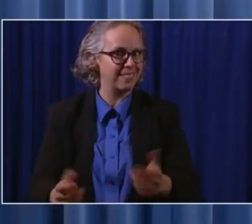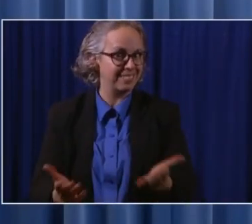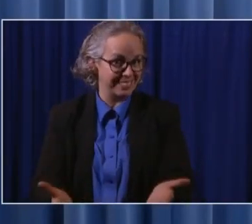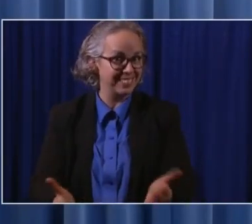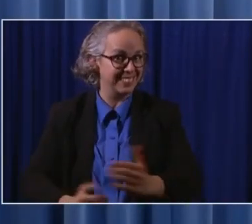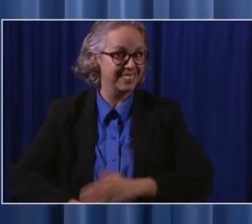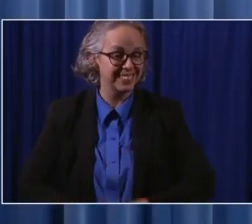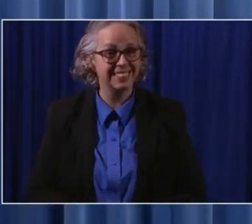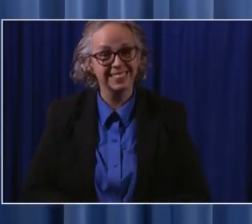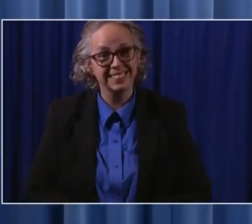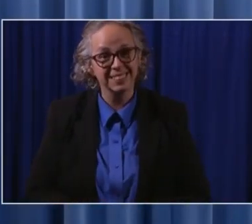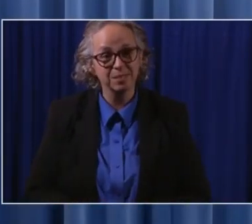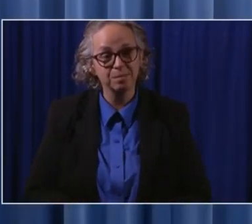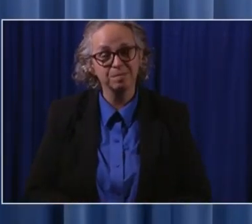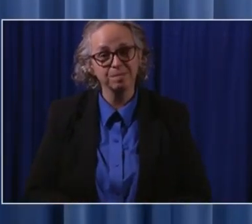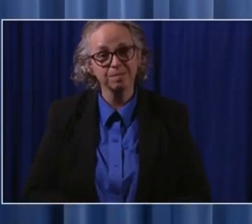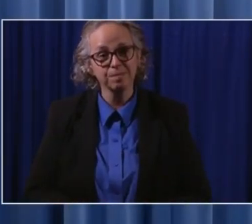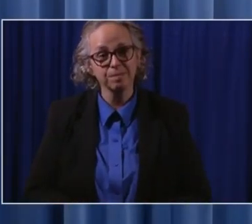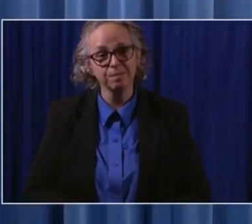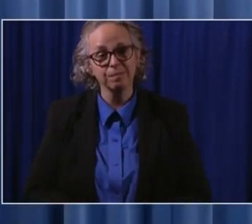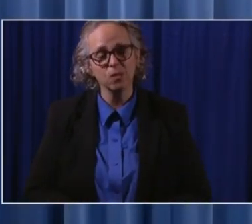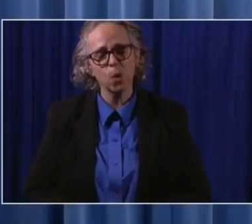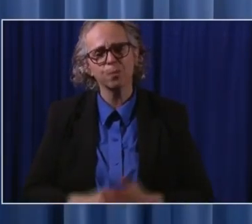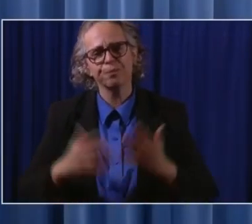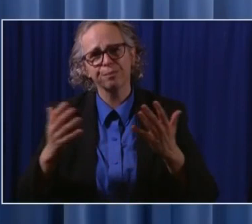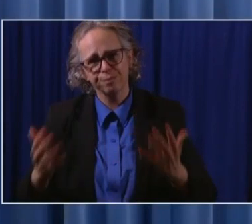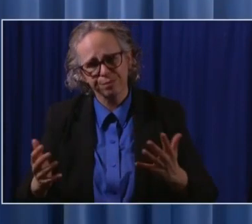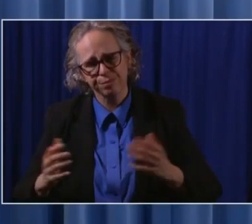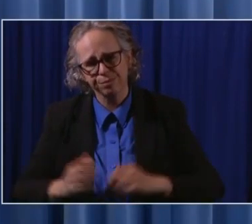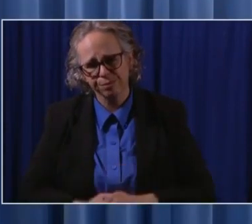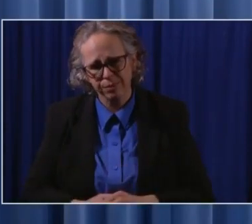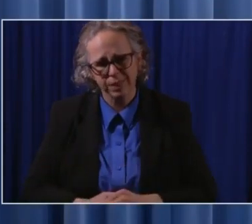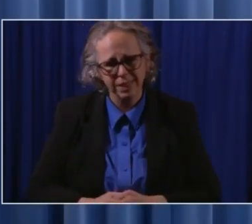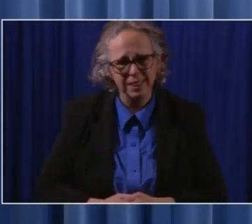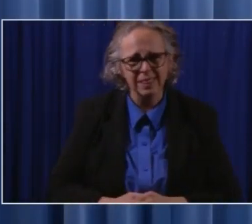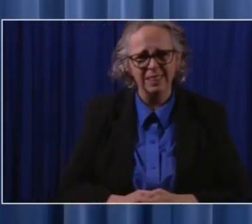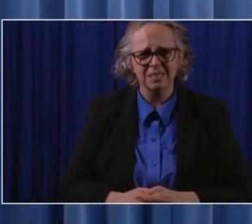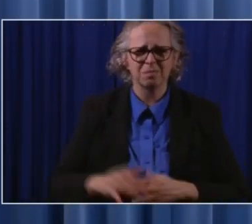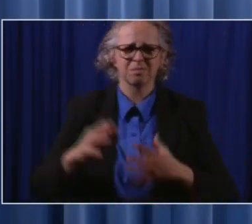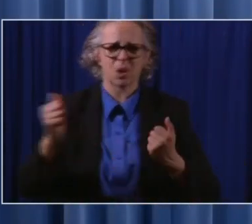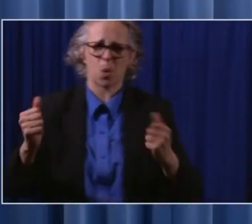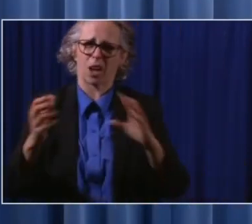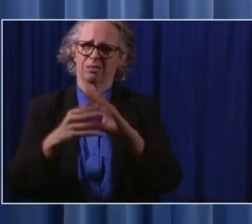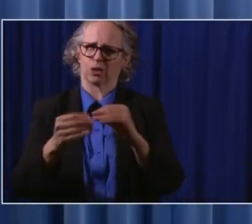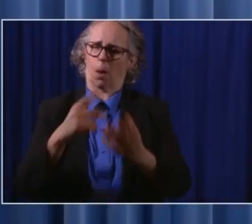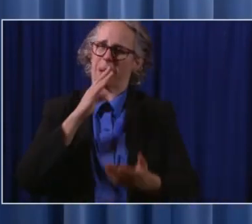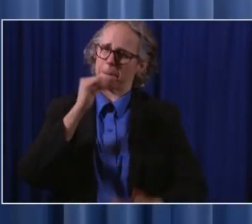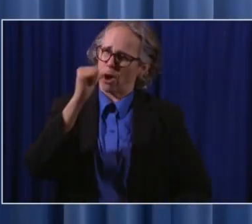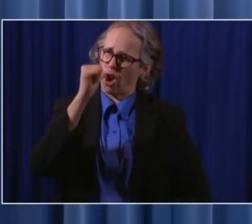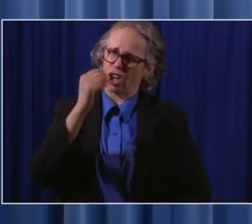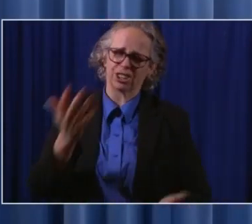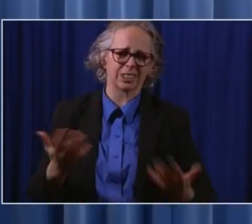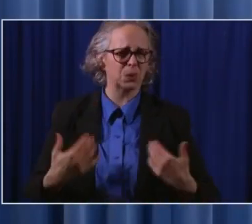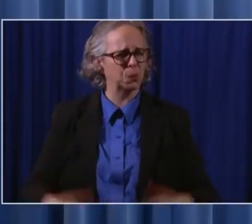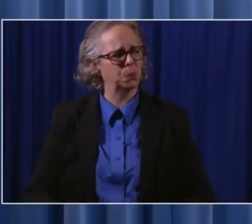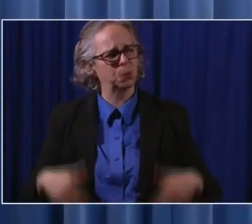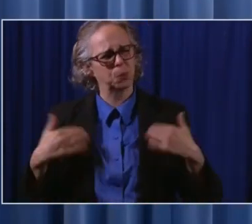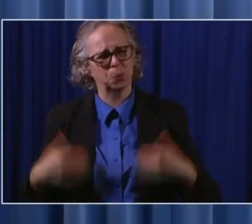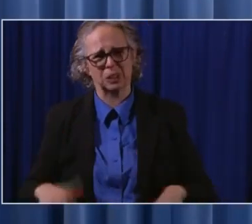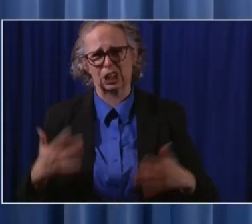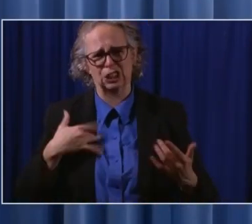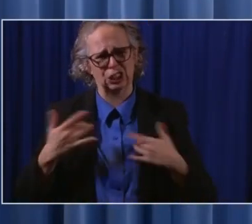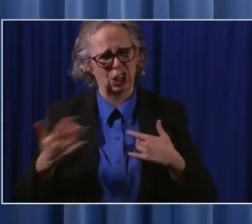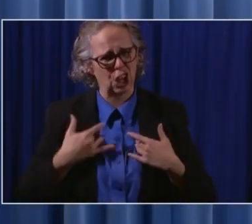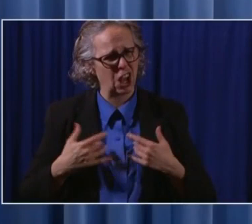We continue to have concerns about our bars. We've seen outbreaks associated with bars